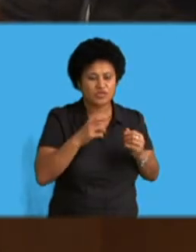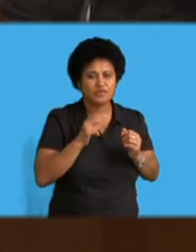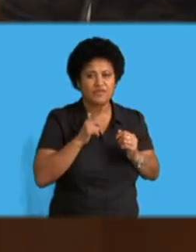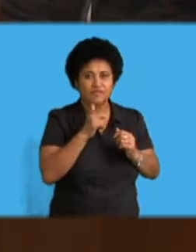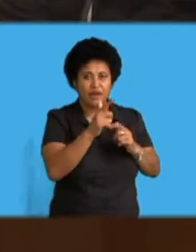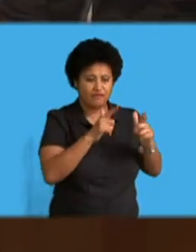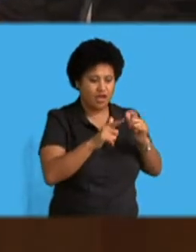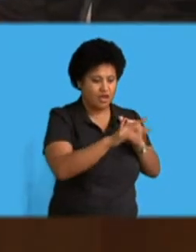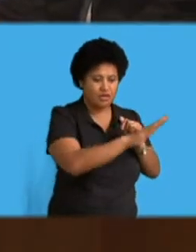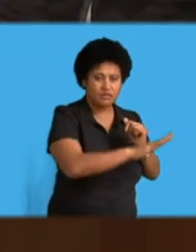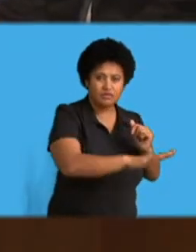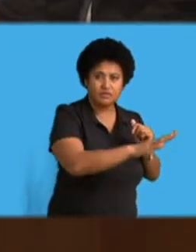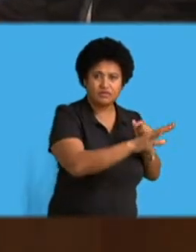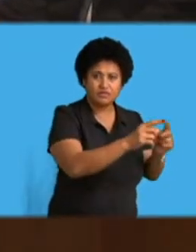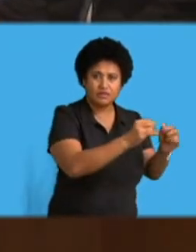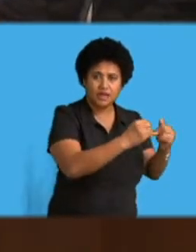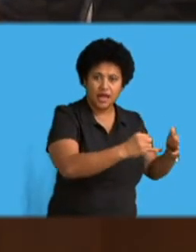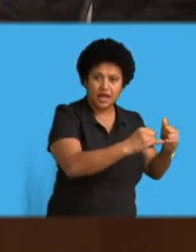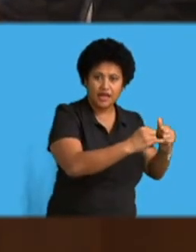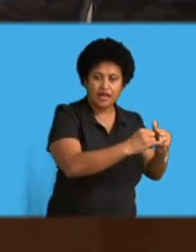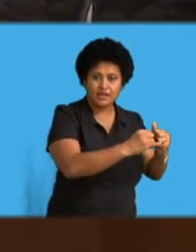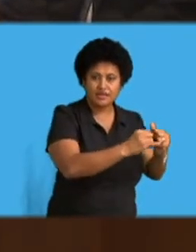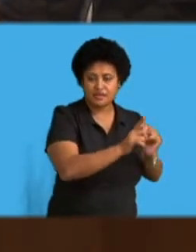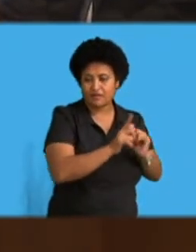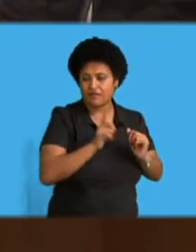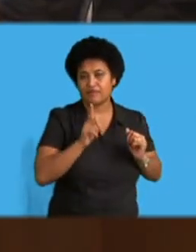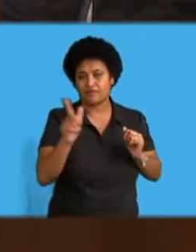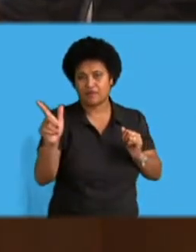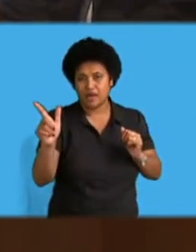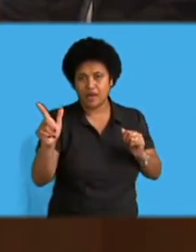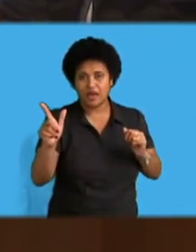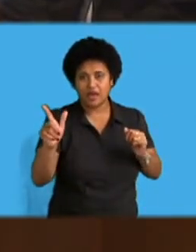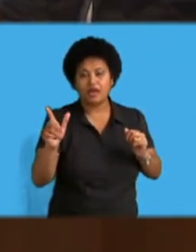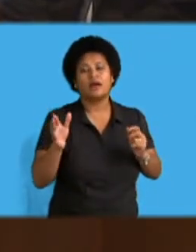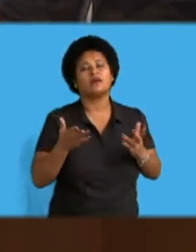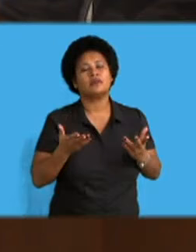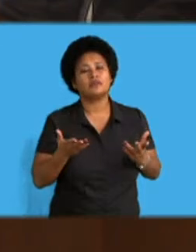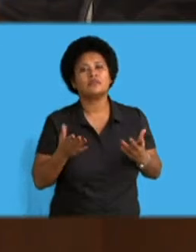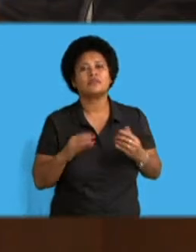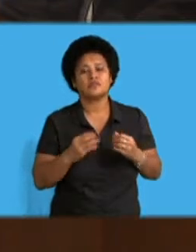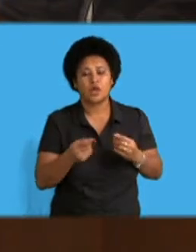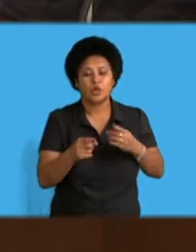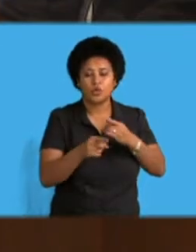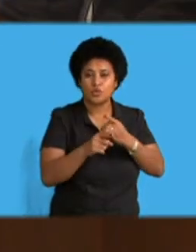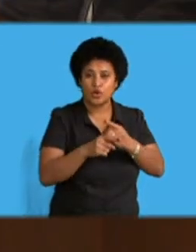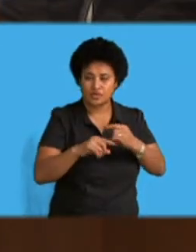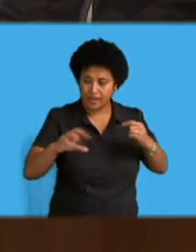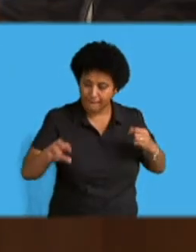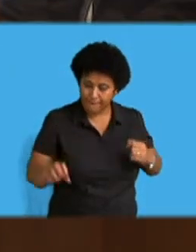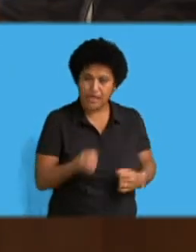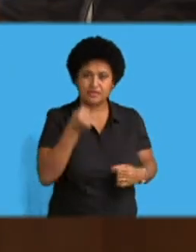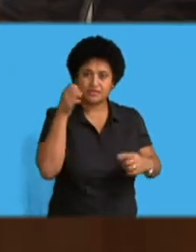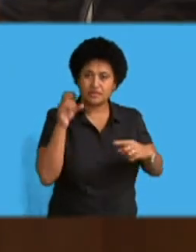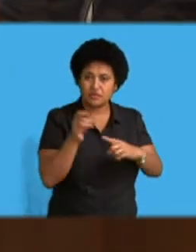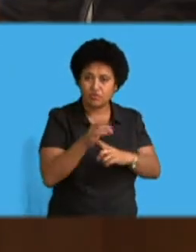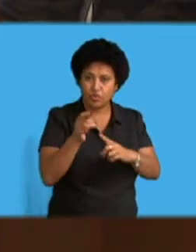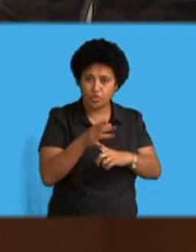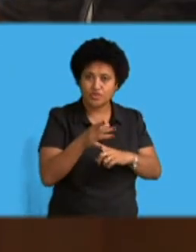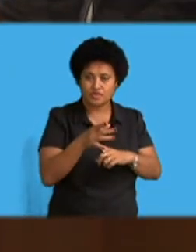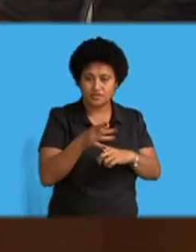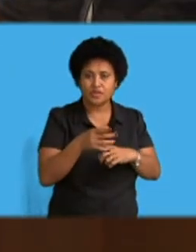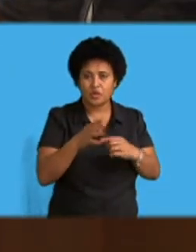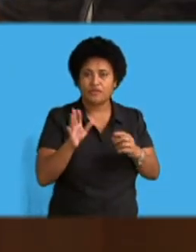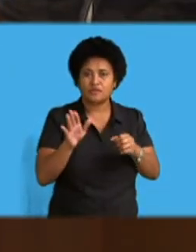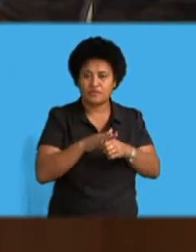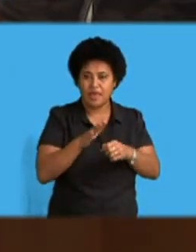markets, and adverse climatic events. We highlighted, Honourable Deputy Speaker, that it is imperative for climate finance to equate to development